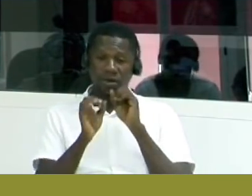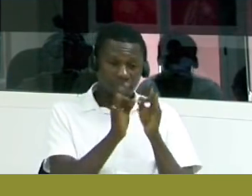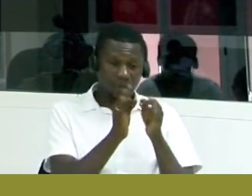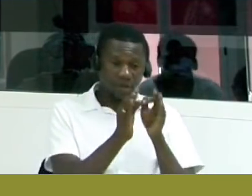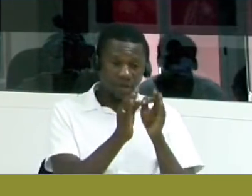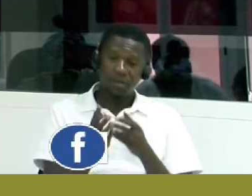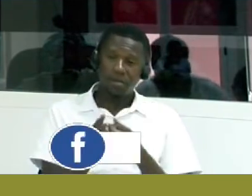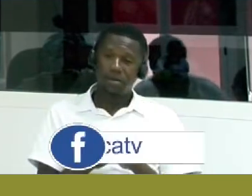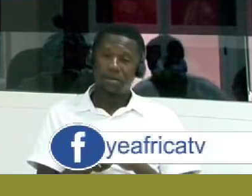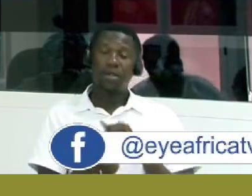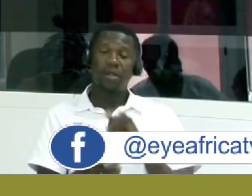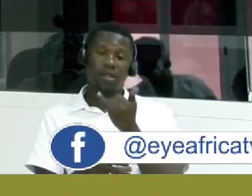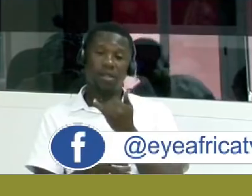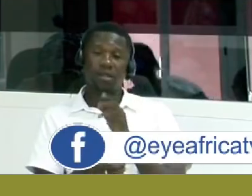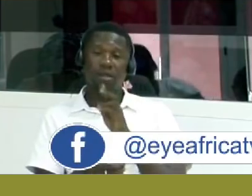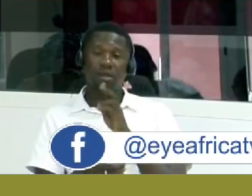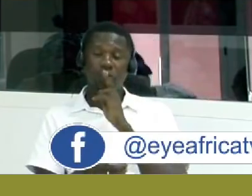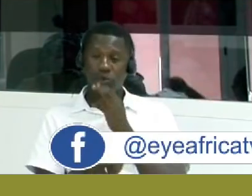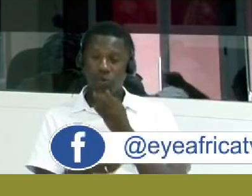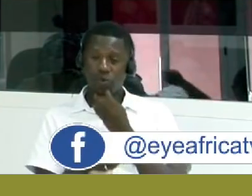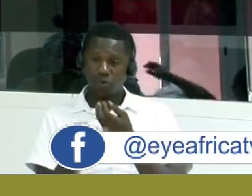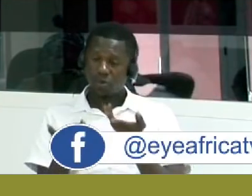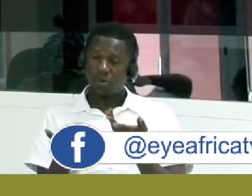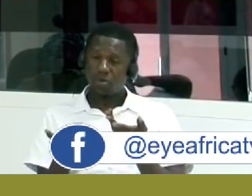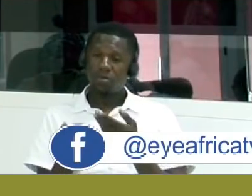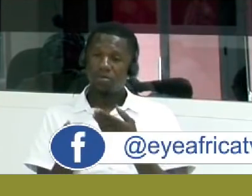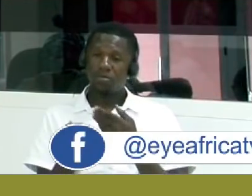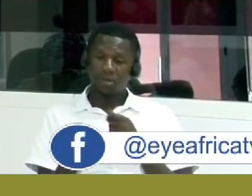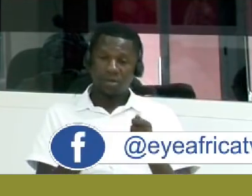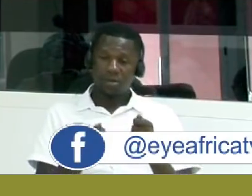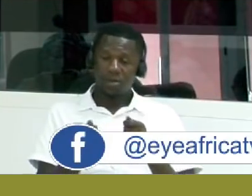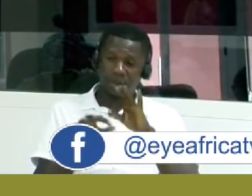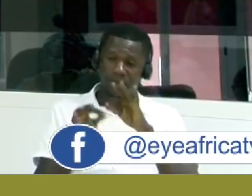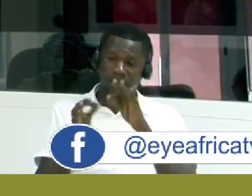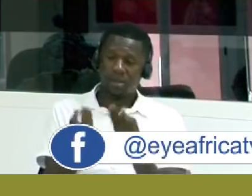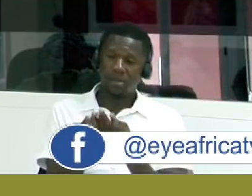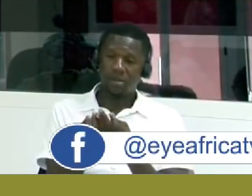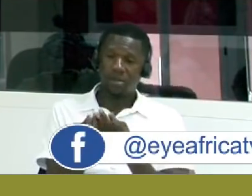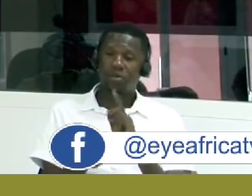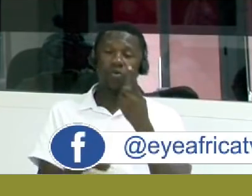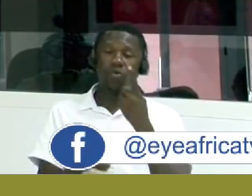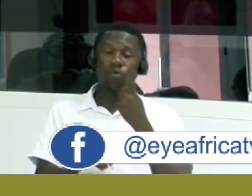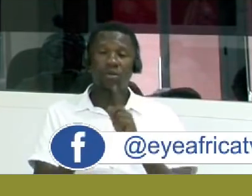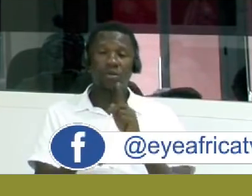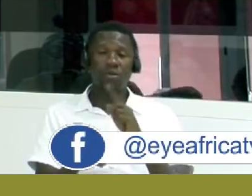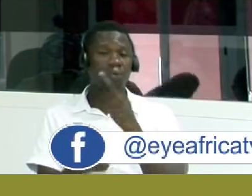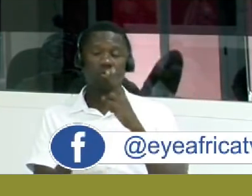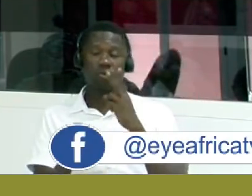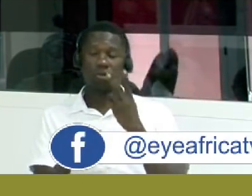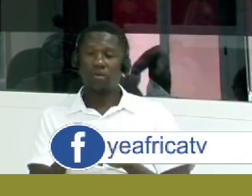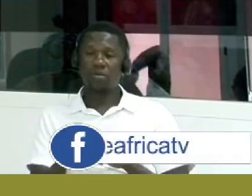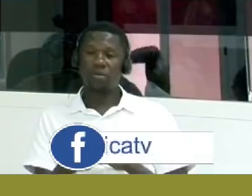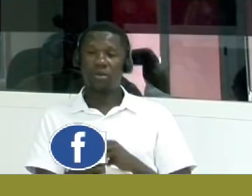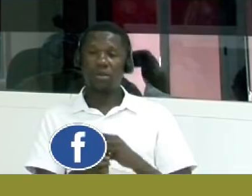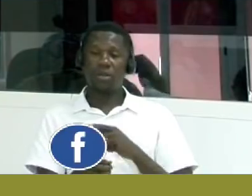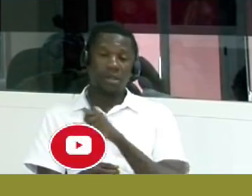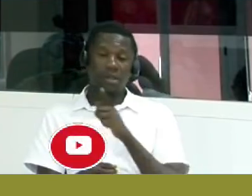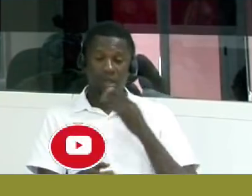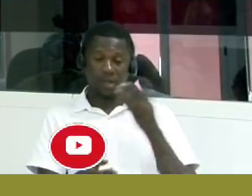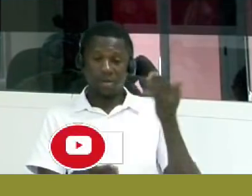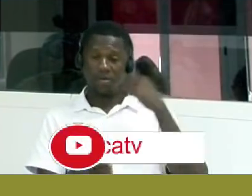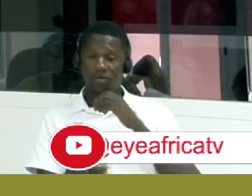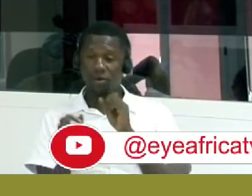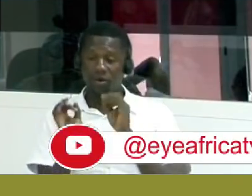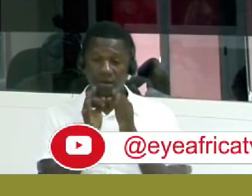you called. Oh, as I told you, my management team. It's not once, it's not twice. Did they come for a debriefing? They would